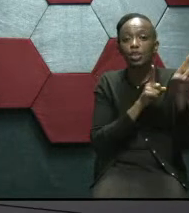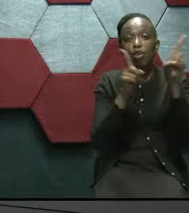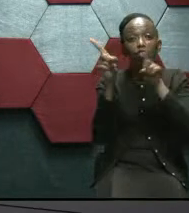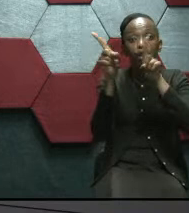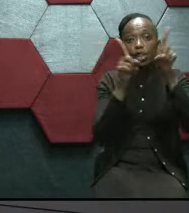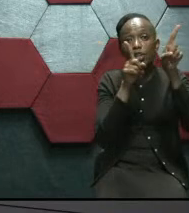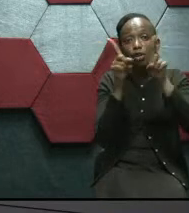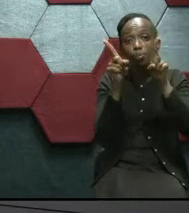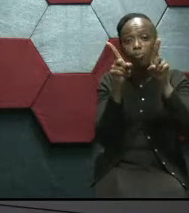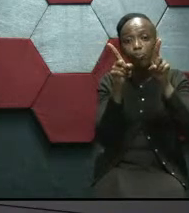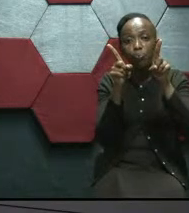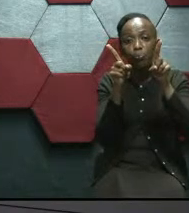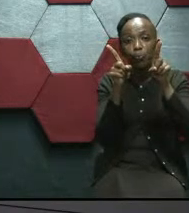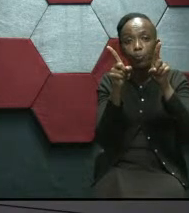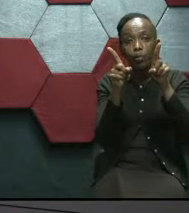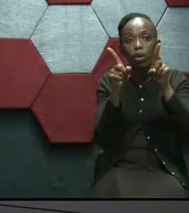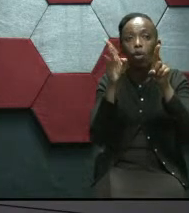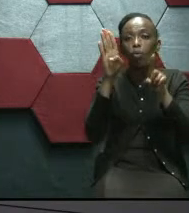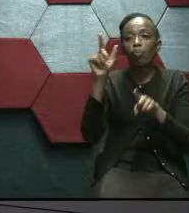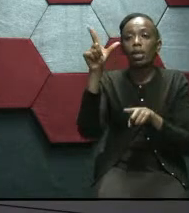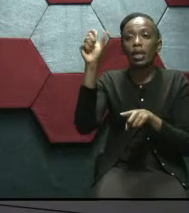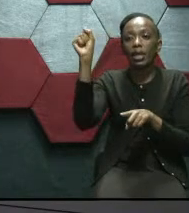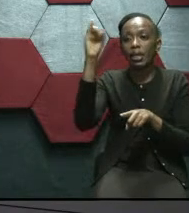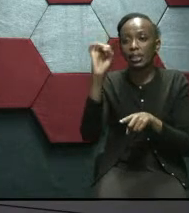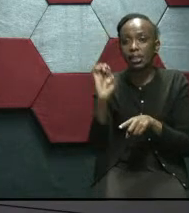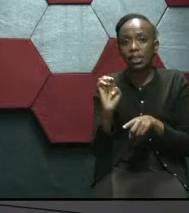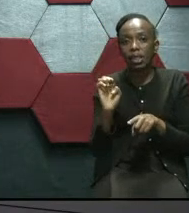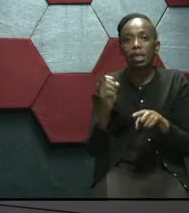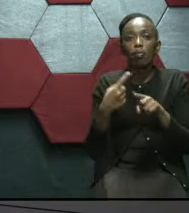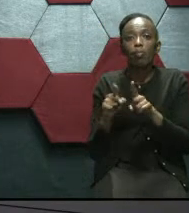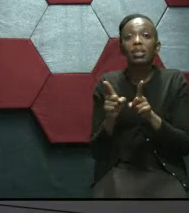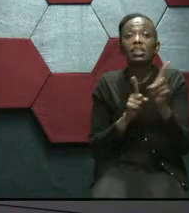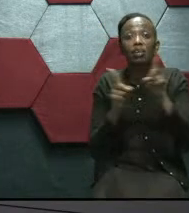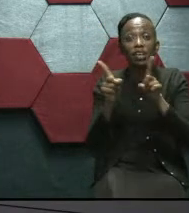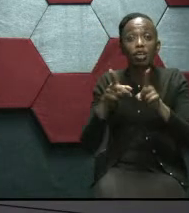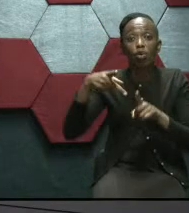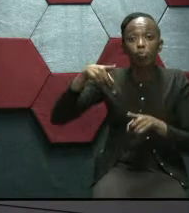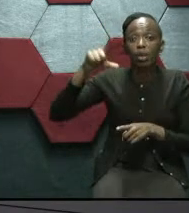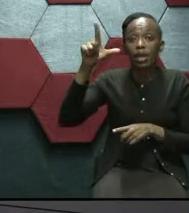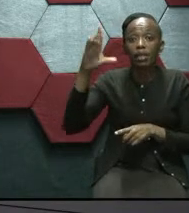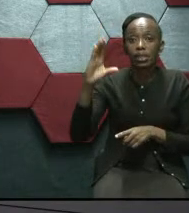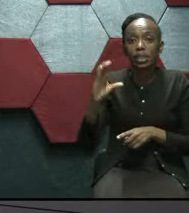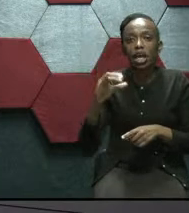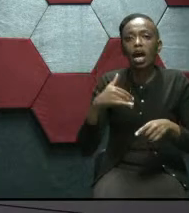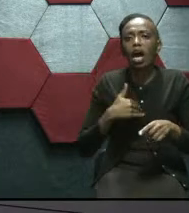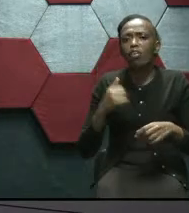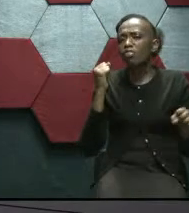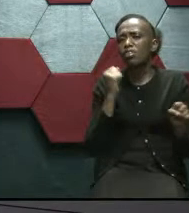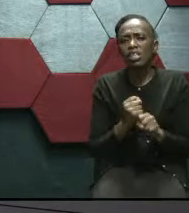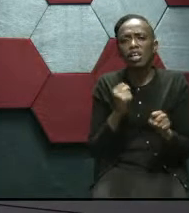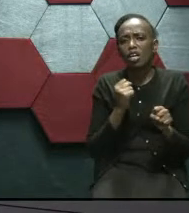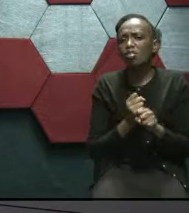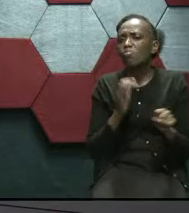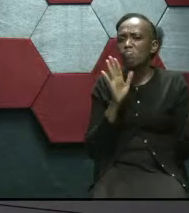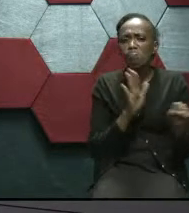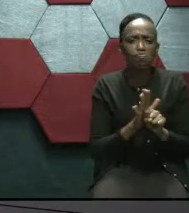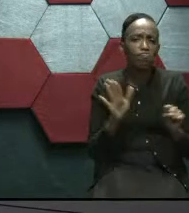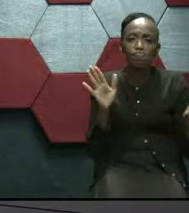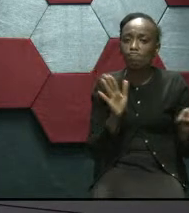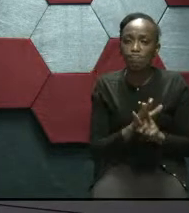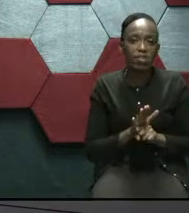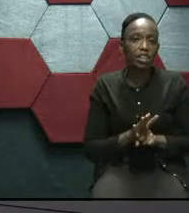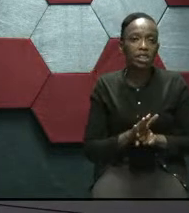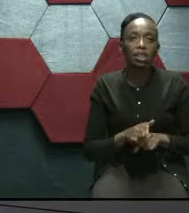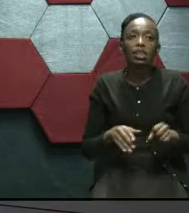Safaricom, or Blaze by Safaricom, but more broadly speaking, Safaricom PLC. And they have done so much on top